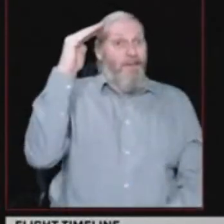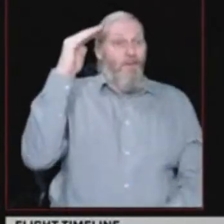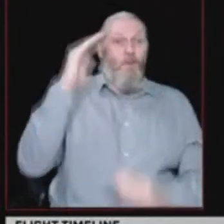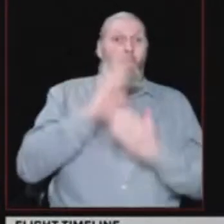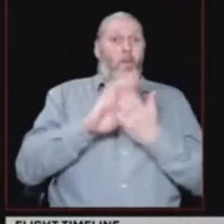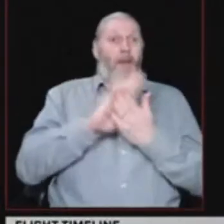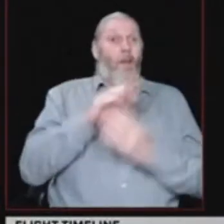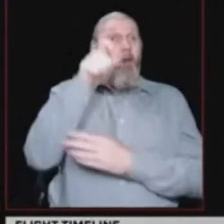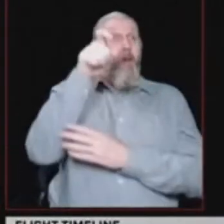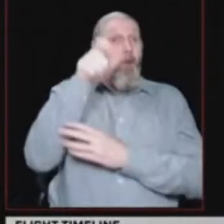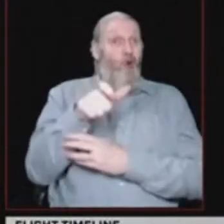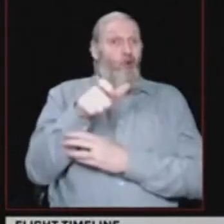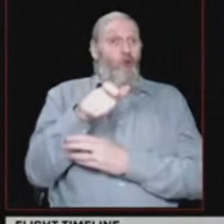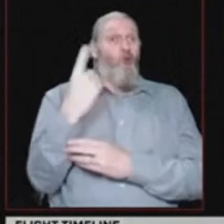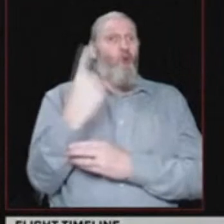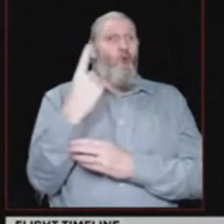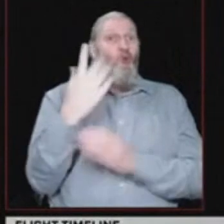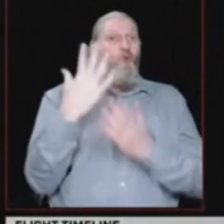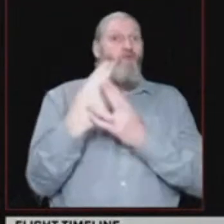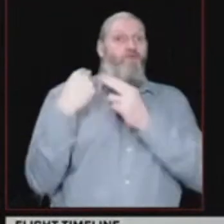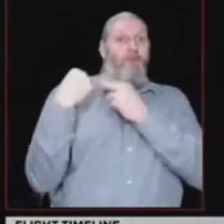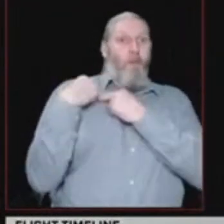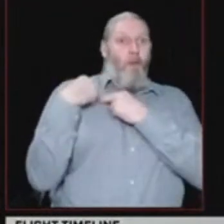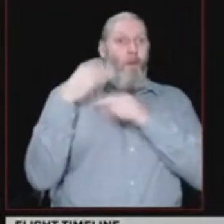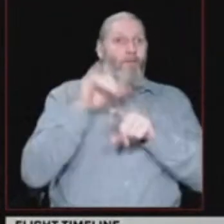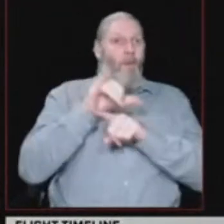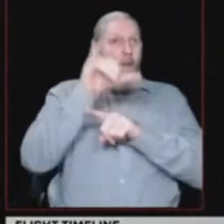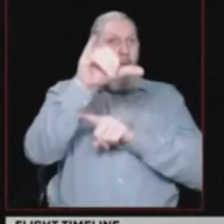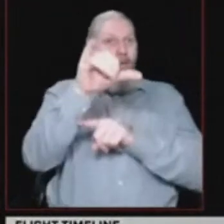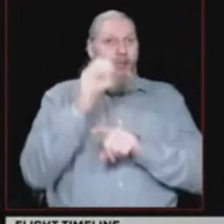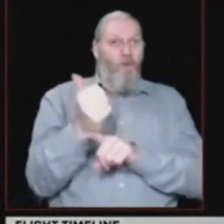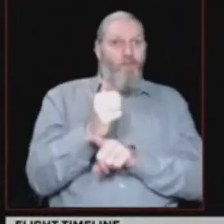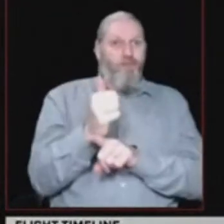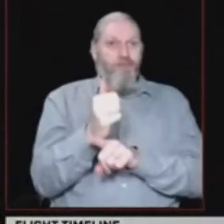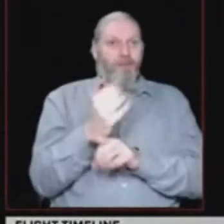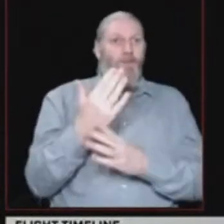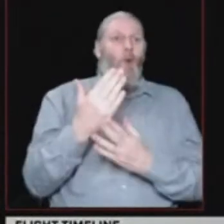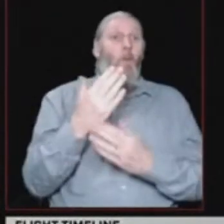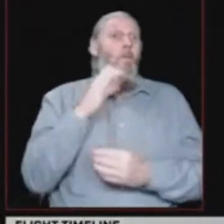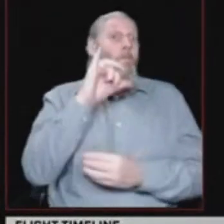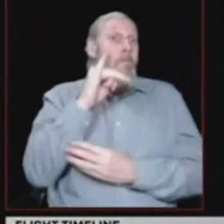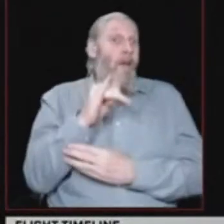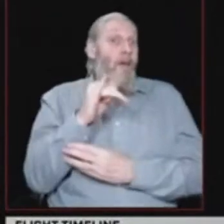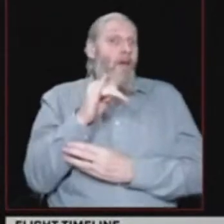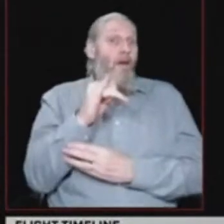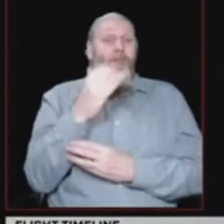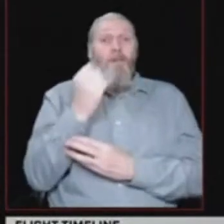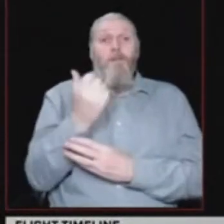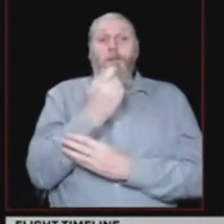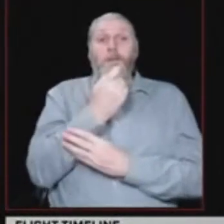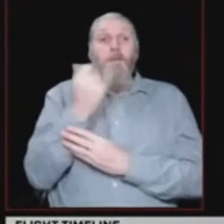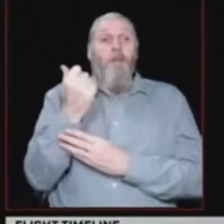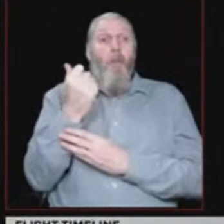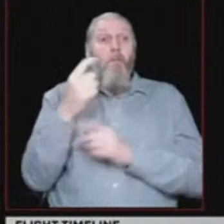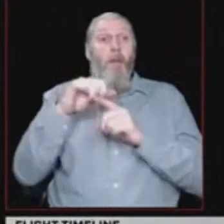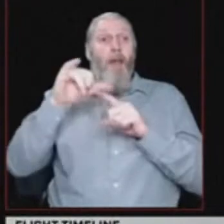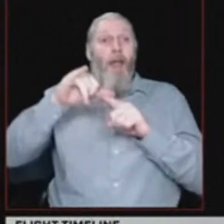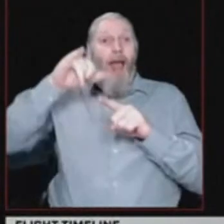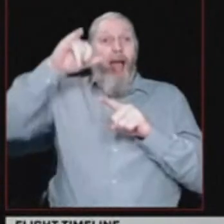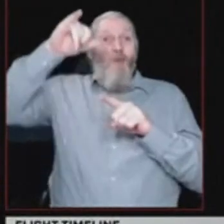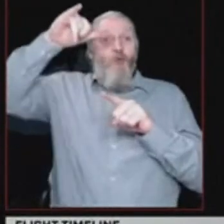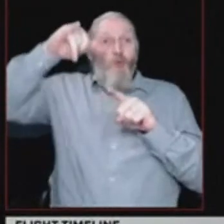that is the authority on the vehicle. So there may be some slight changes to altitude climbing or